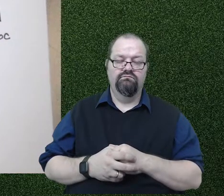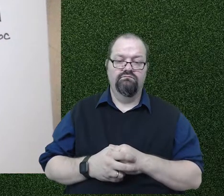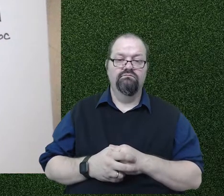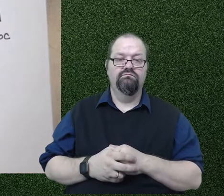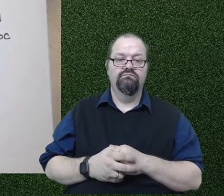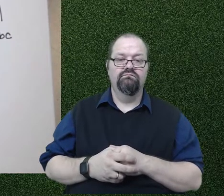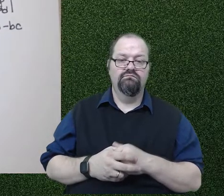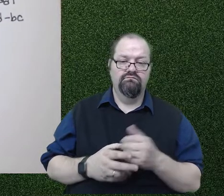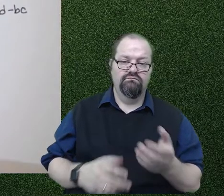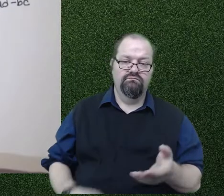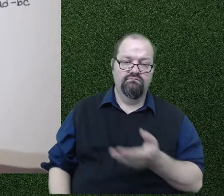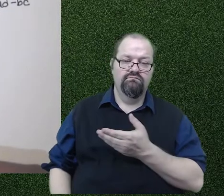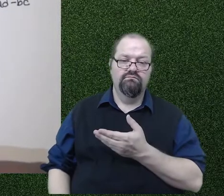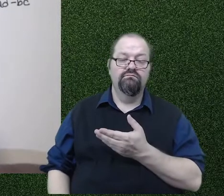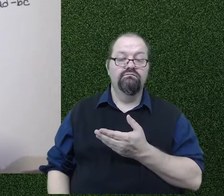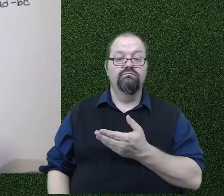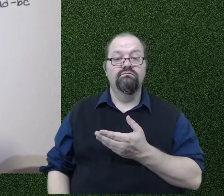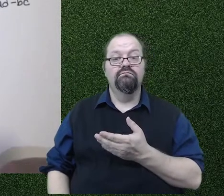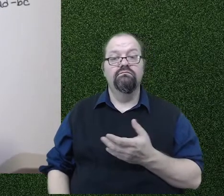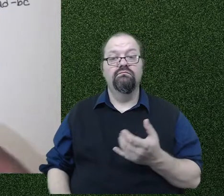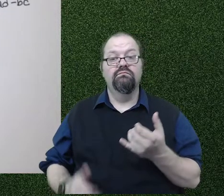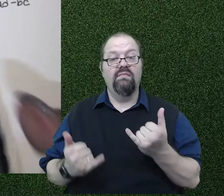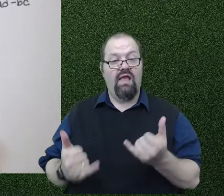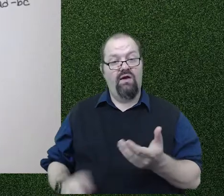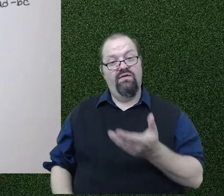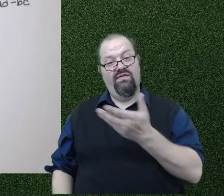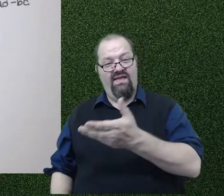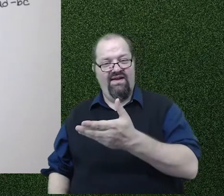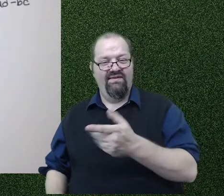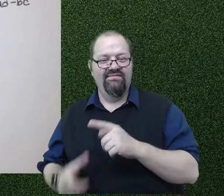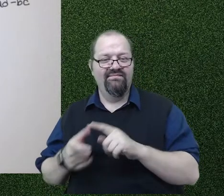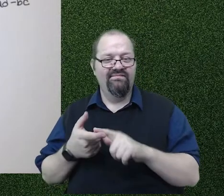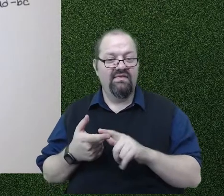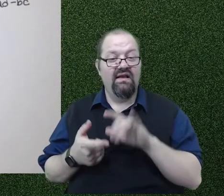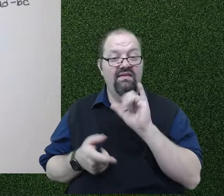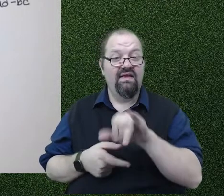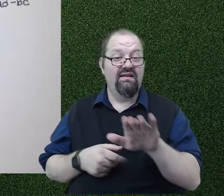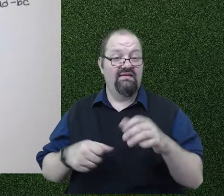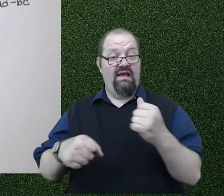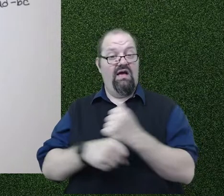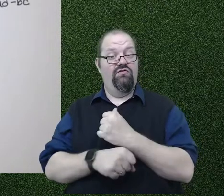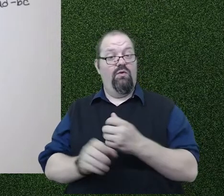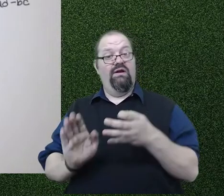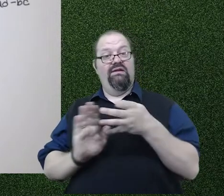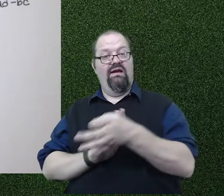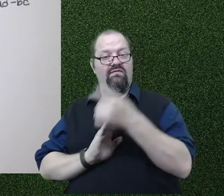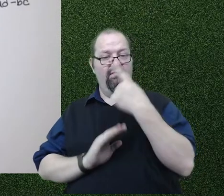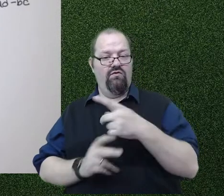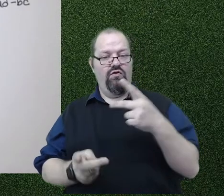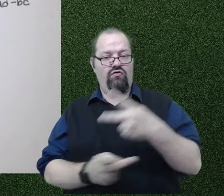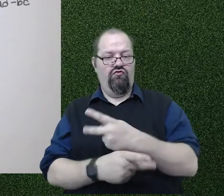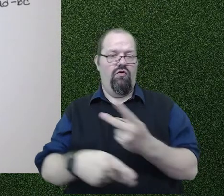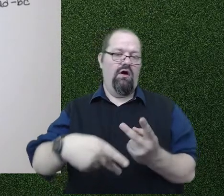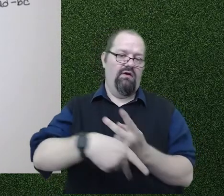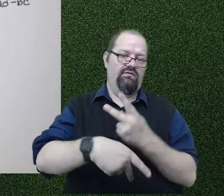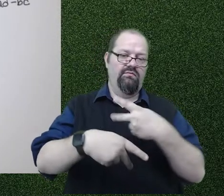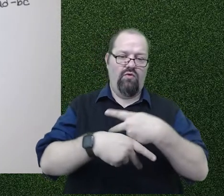times K hat. So we're right there, and that's the algebraic definition of the cross product.